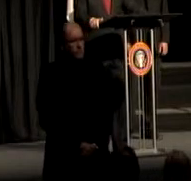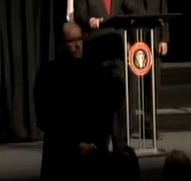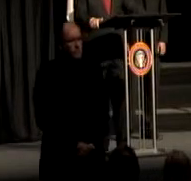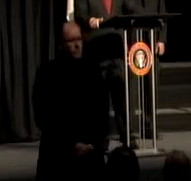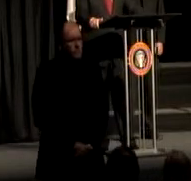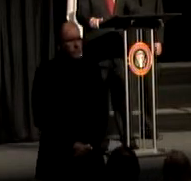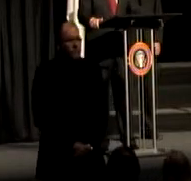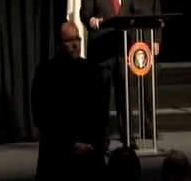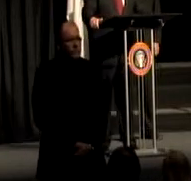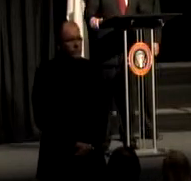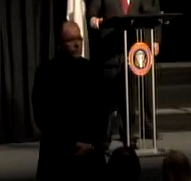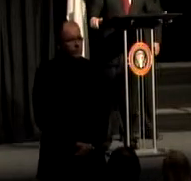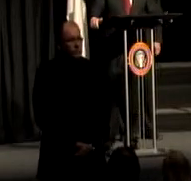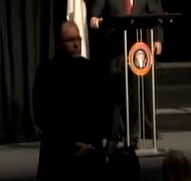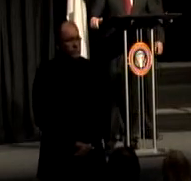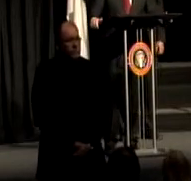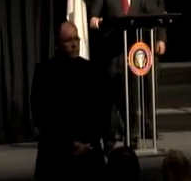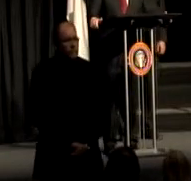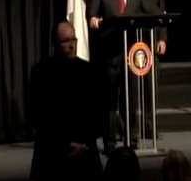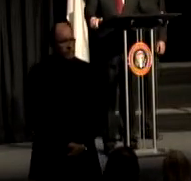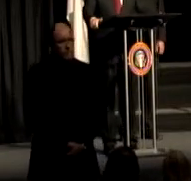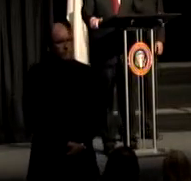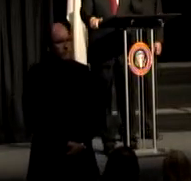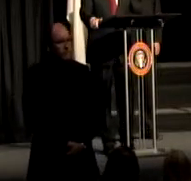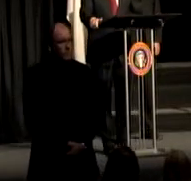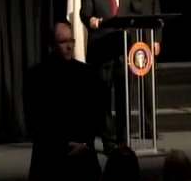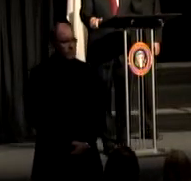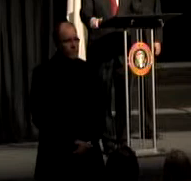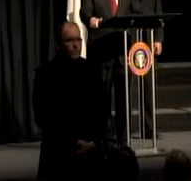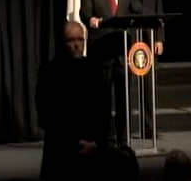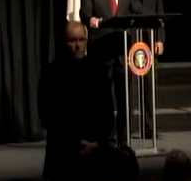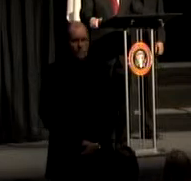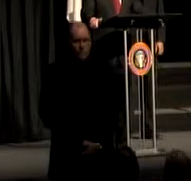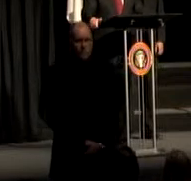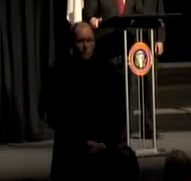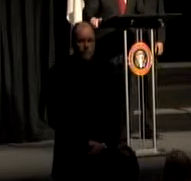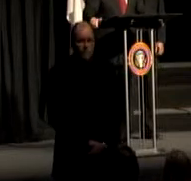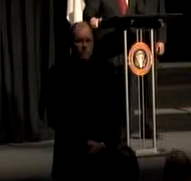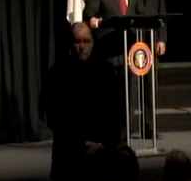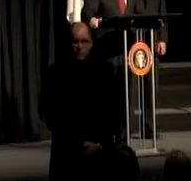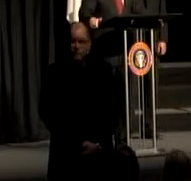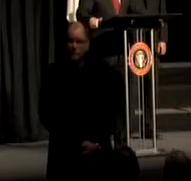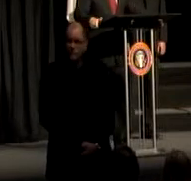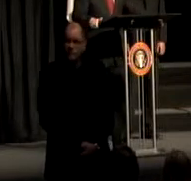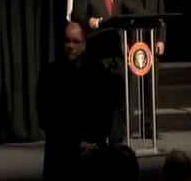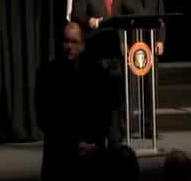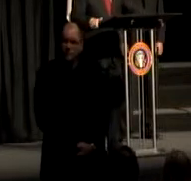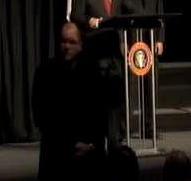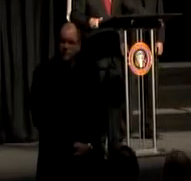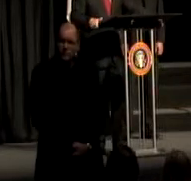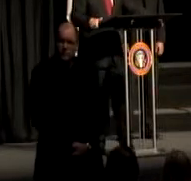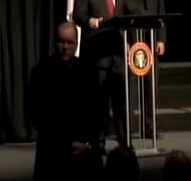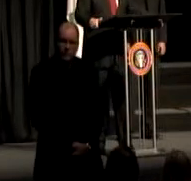I believe there is a person an angel called the devil Satan and he is our adversary